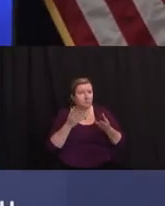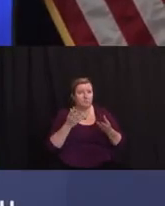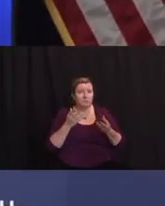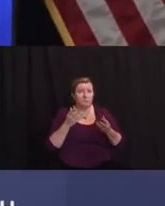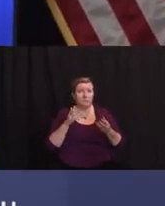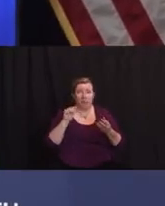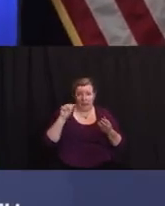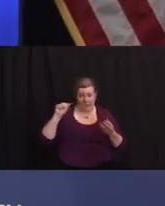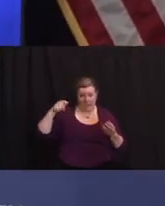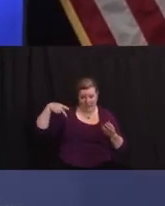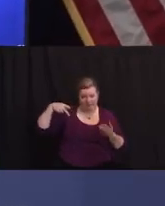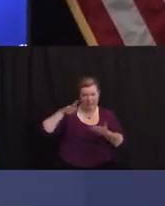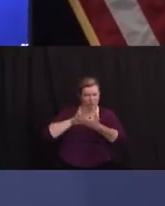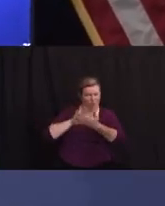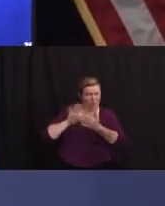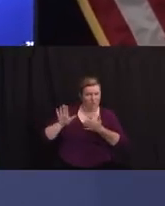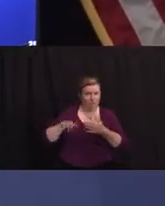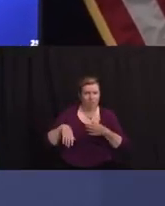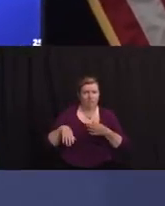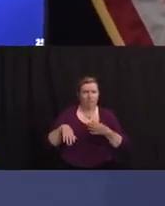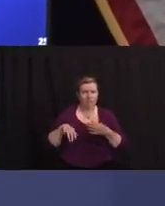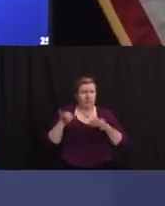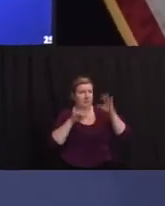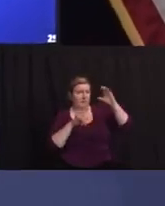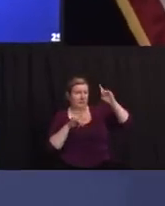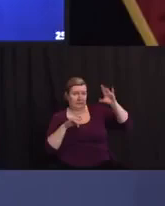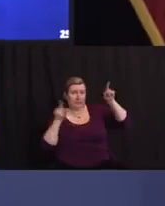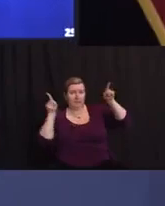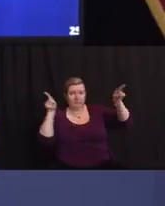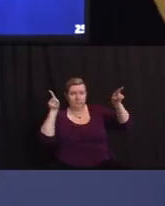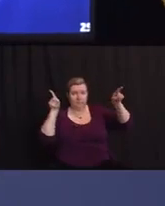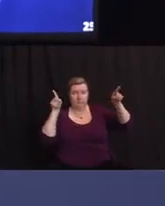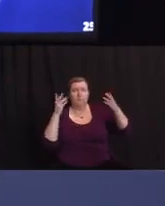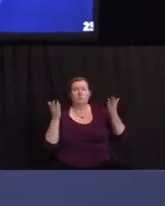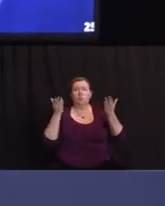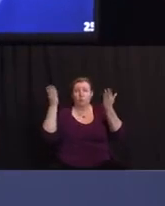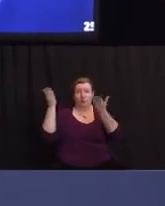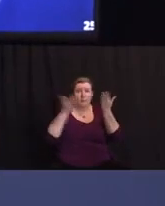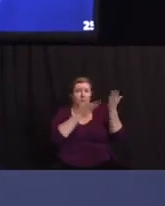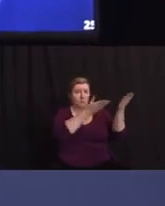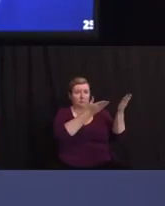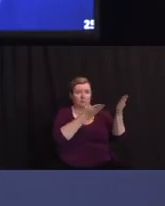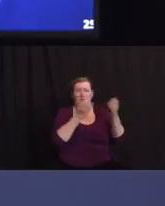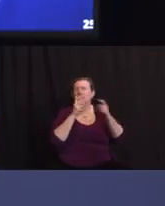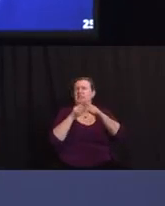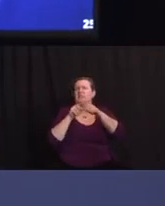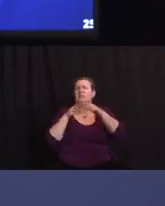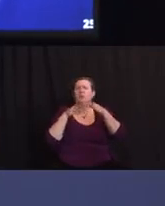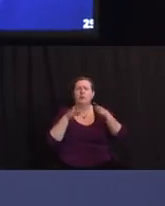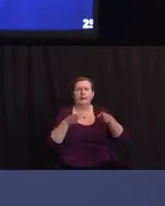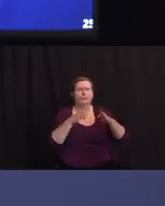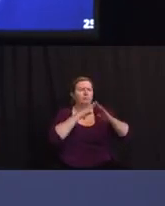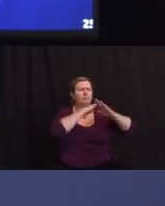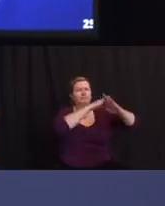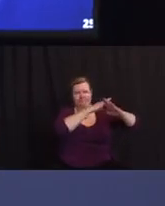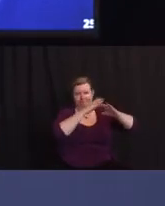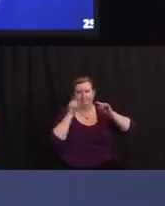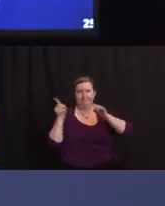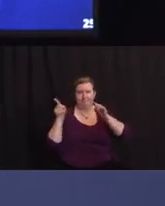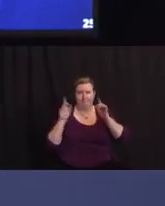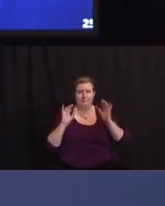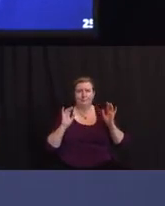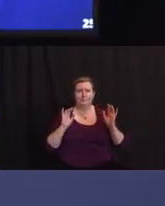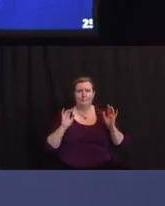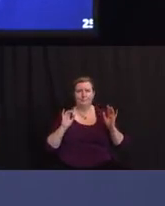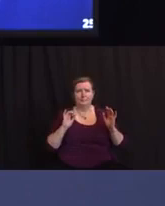similar to CDC, recommends a layered approach to the prevention strategies. So not one